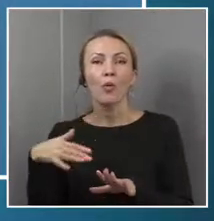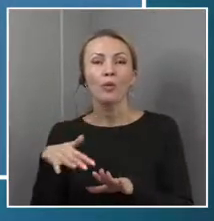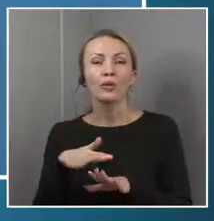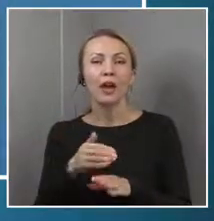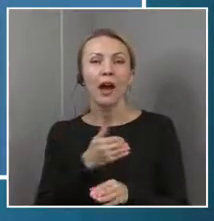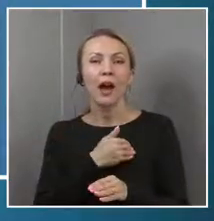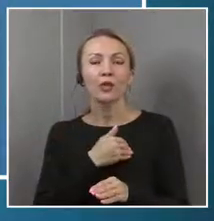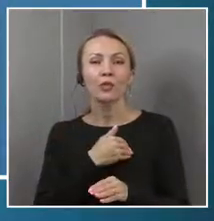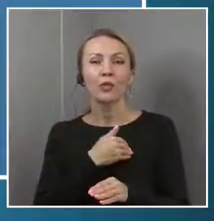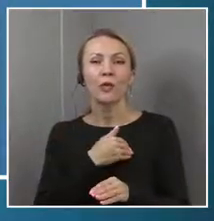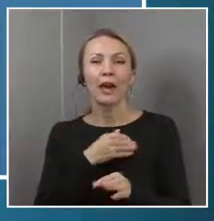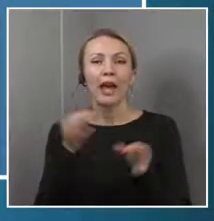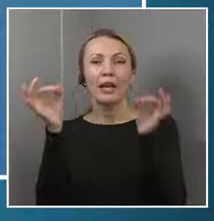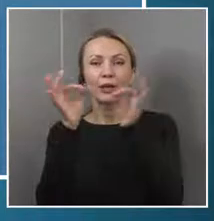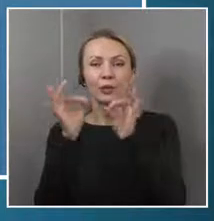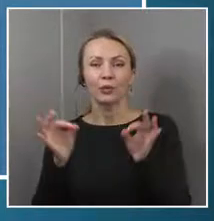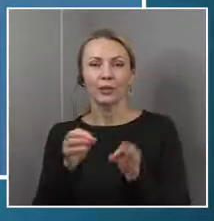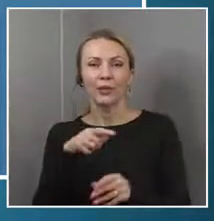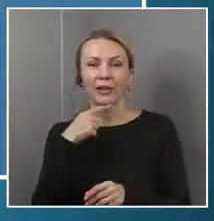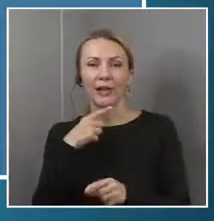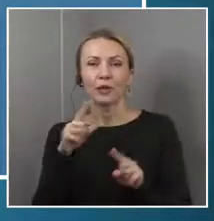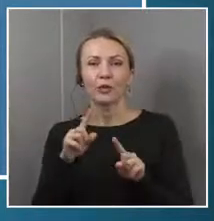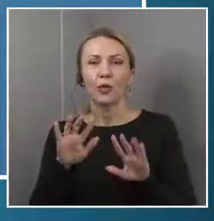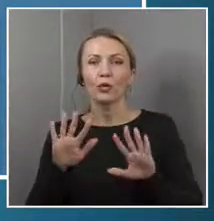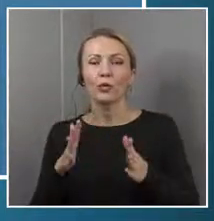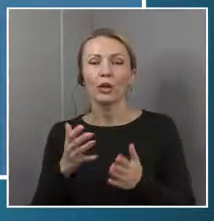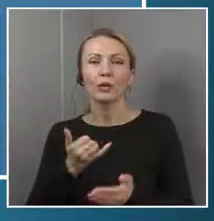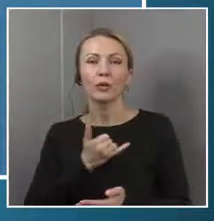I wanted to say a few words about Russian art first,